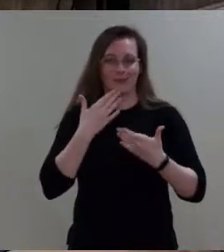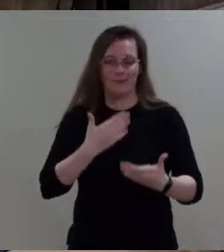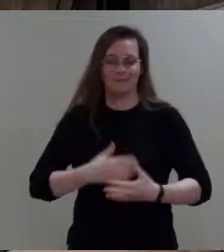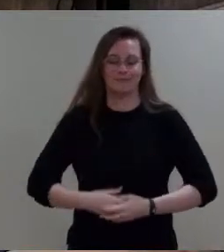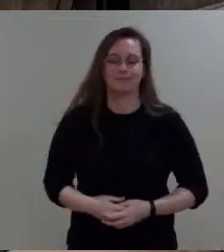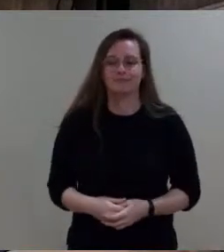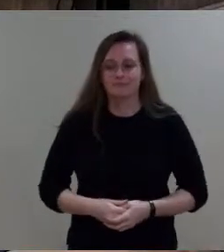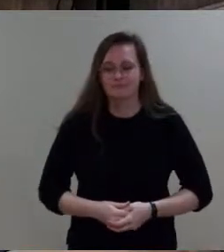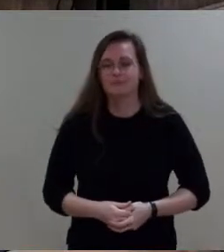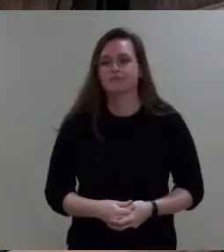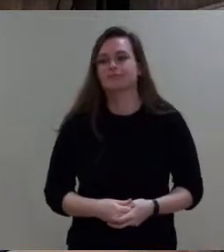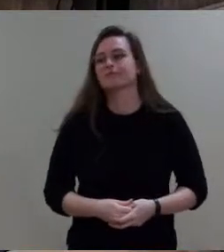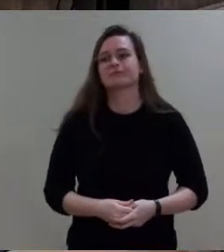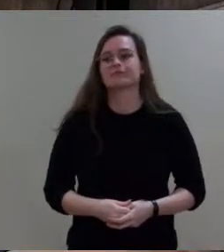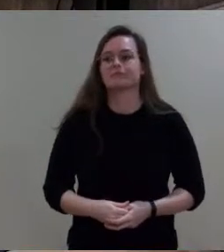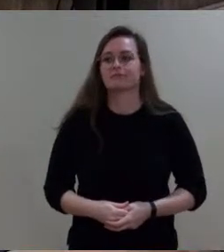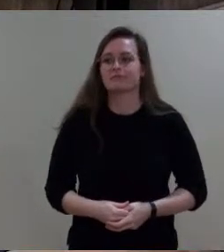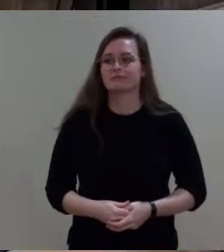much.